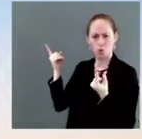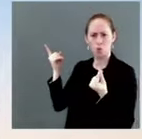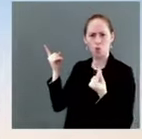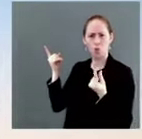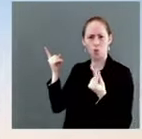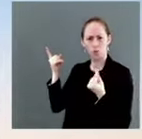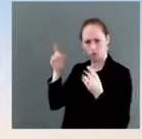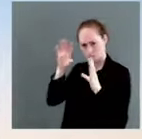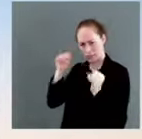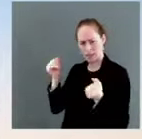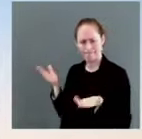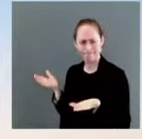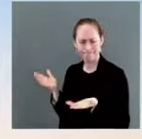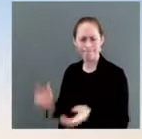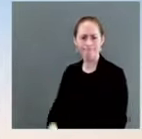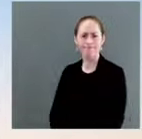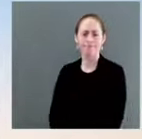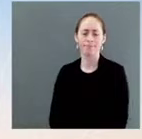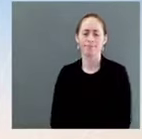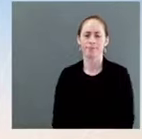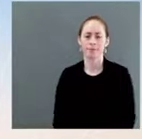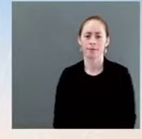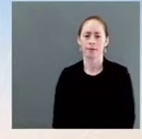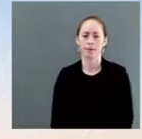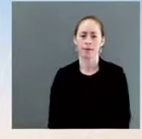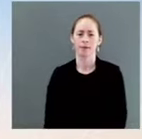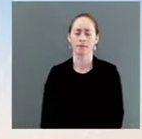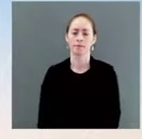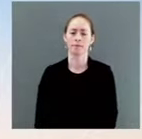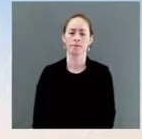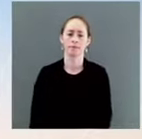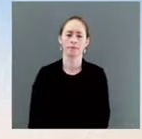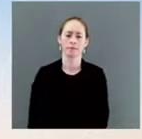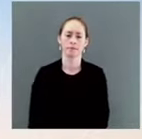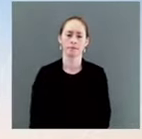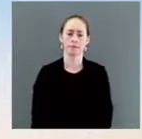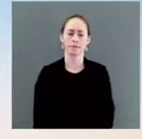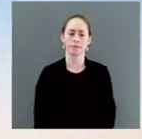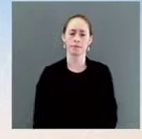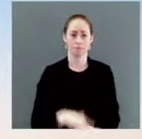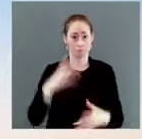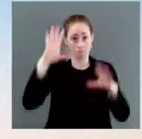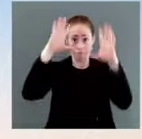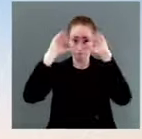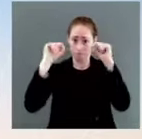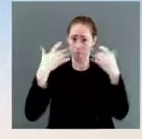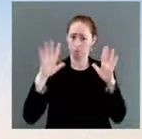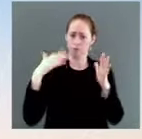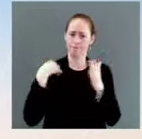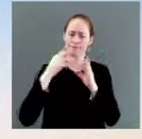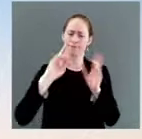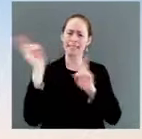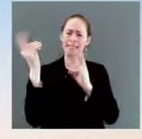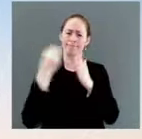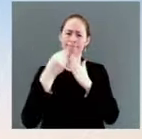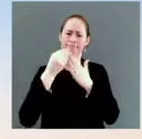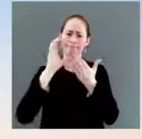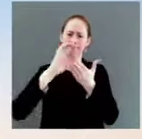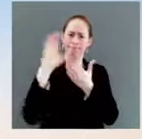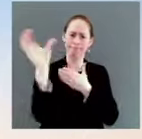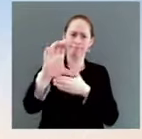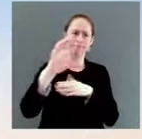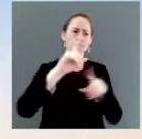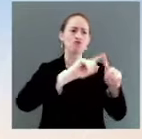departments, make sure we keep cops on the beat, and we ensure that local communities are working in partnership to